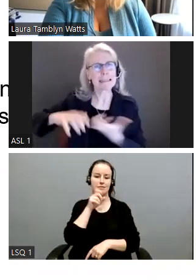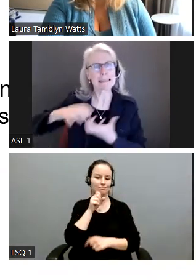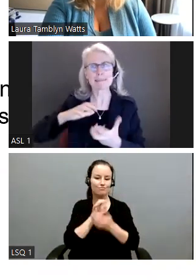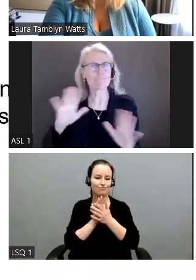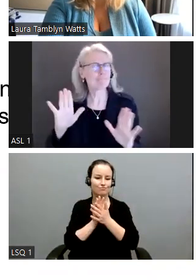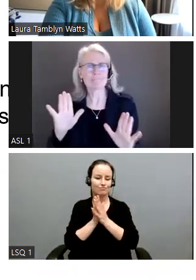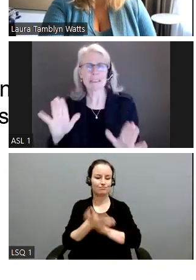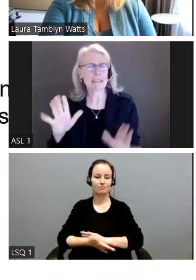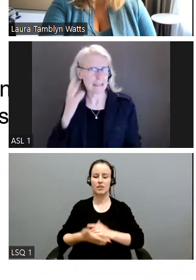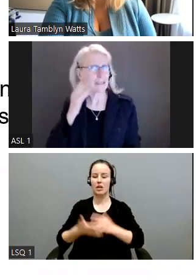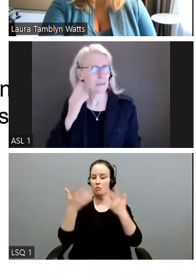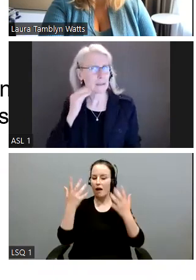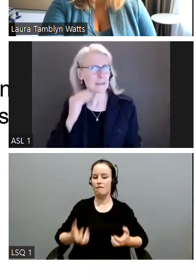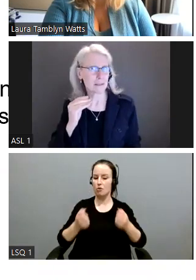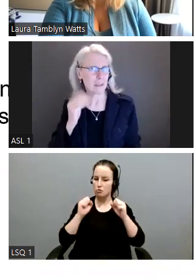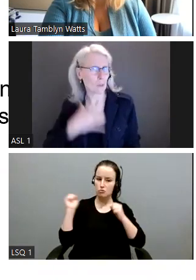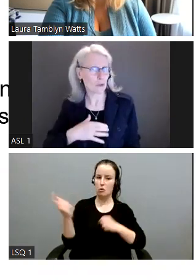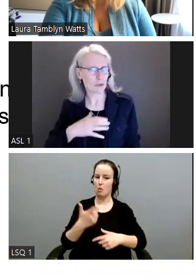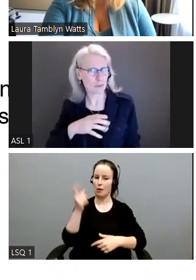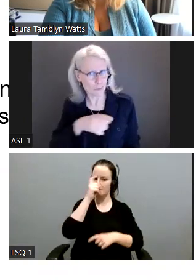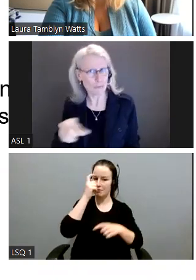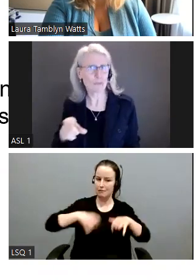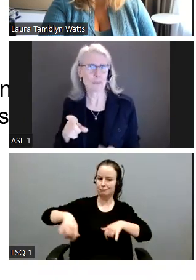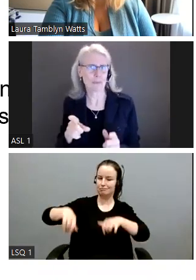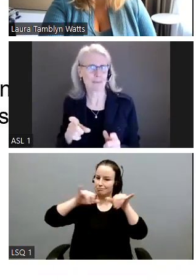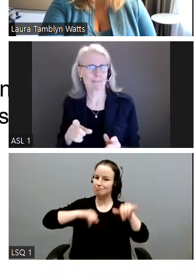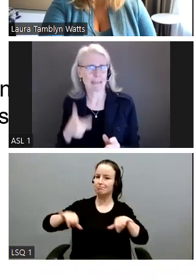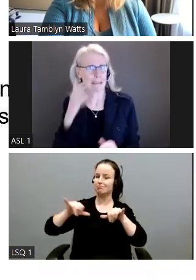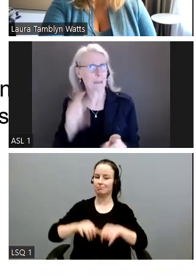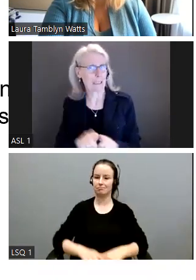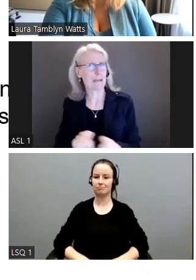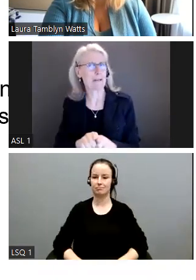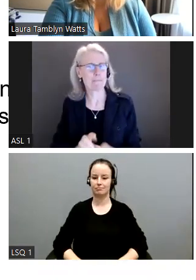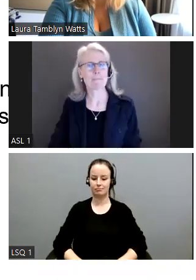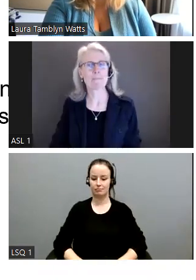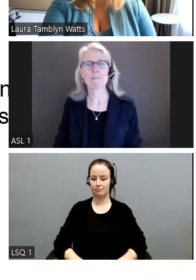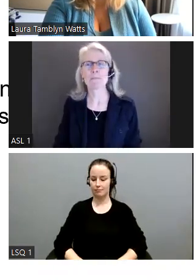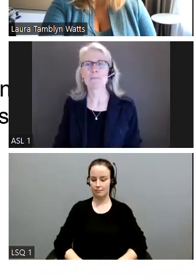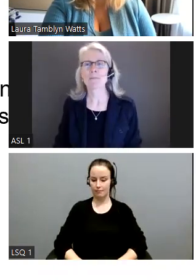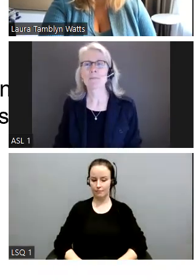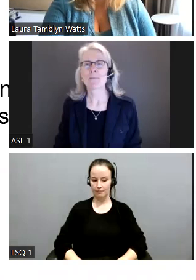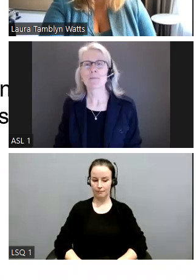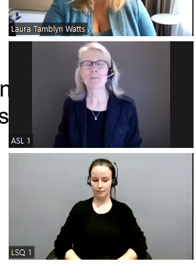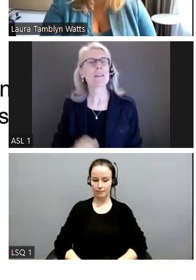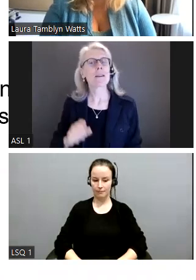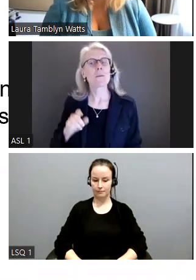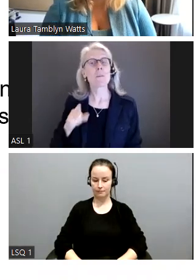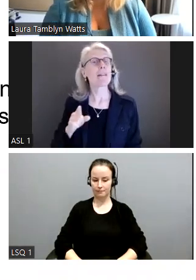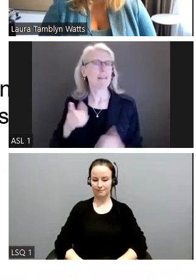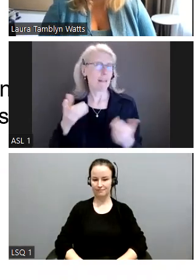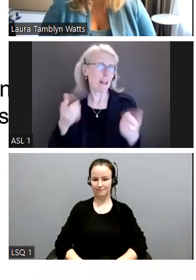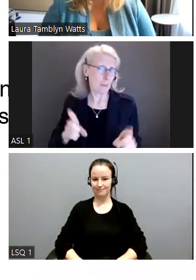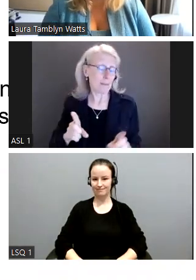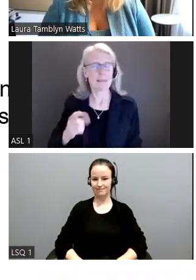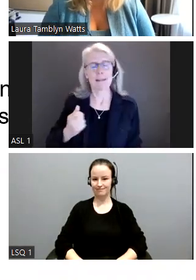experience. That said, it was a bit sad to leave the Canadian Centre for Elder Law onto a